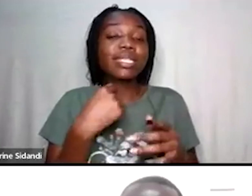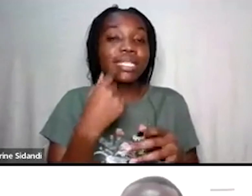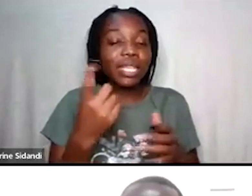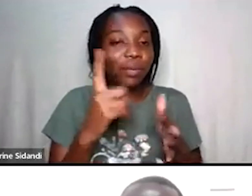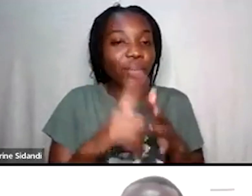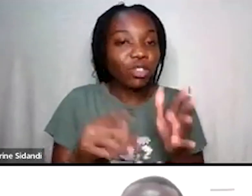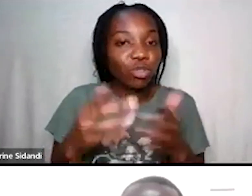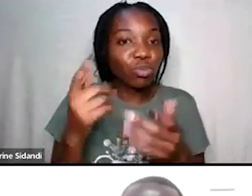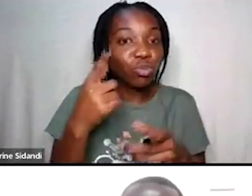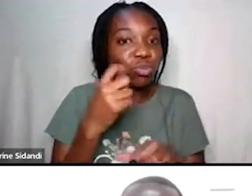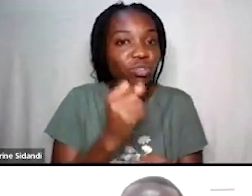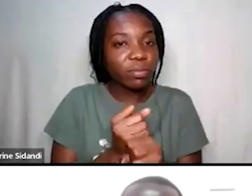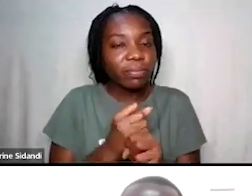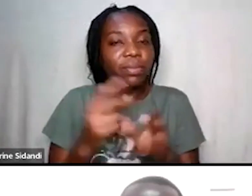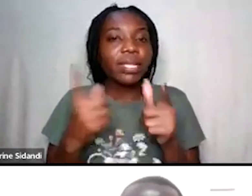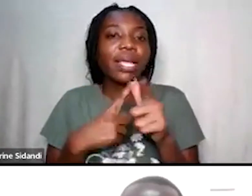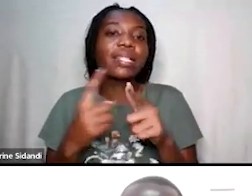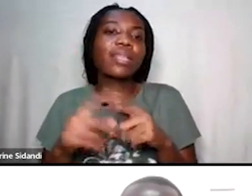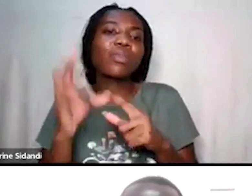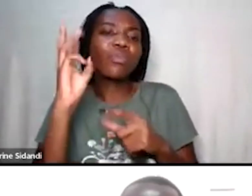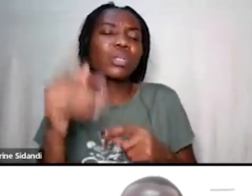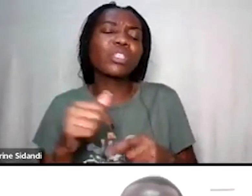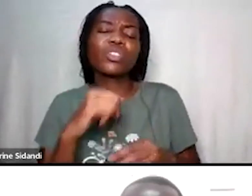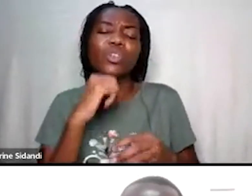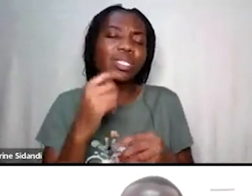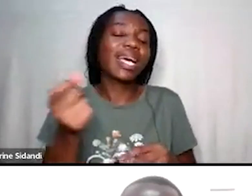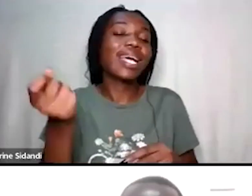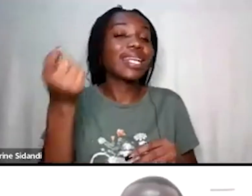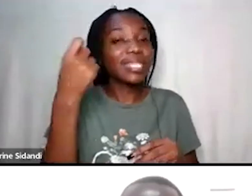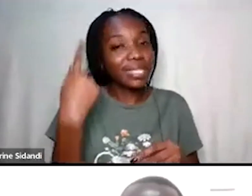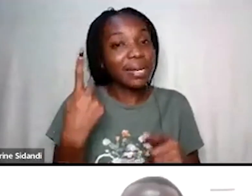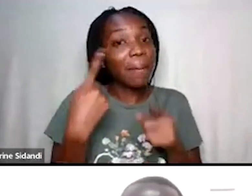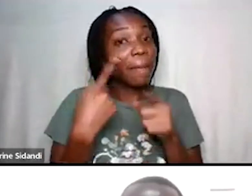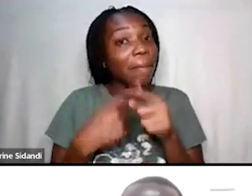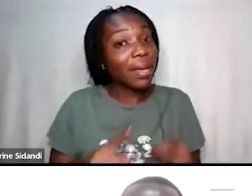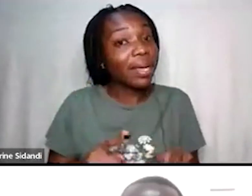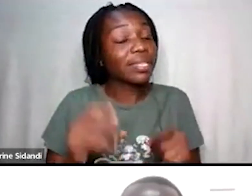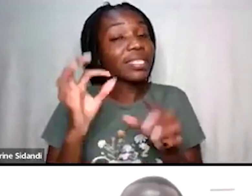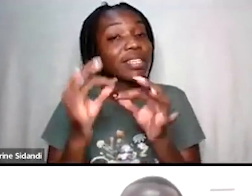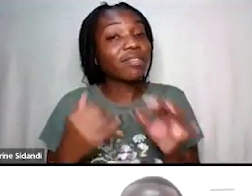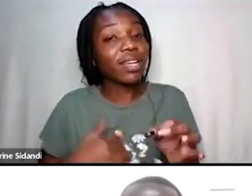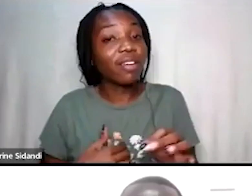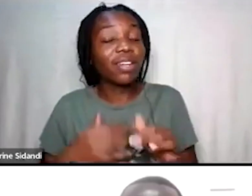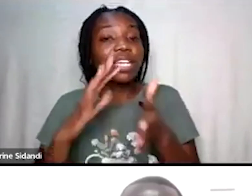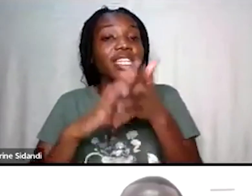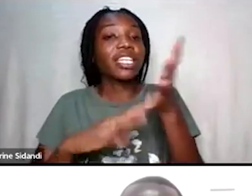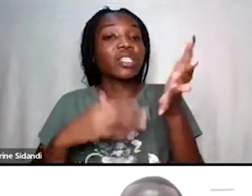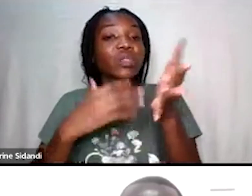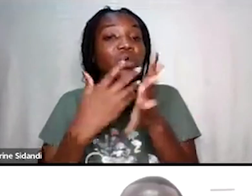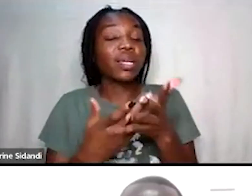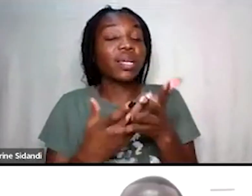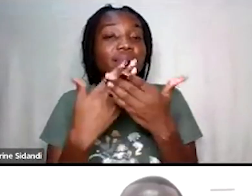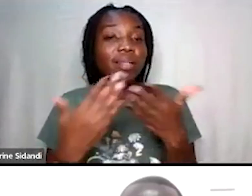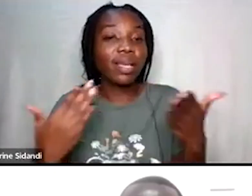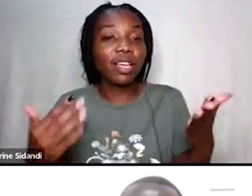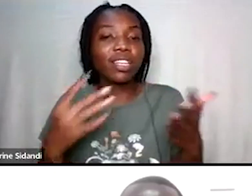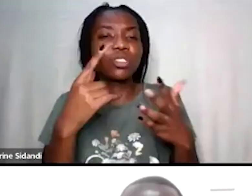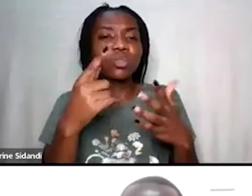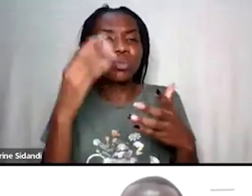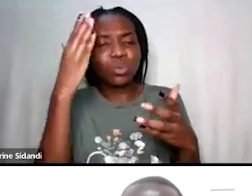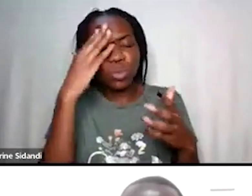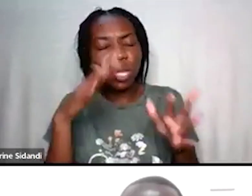doing, then he may not really understand. But when you have the networking skills, when you know how to approach